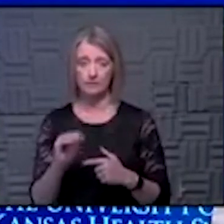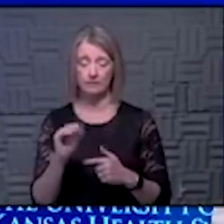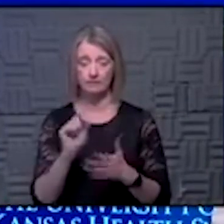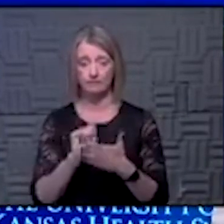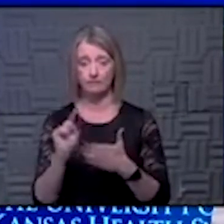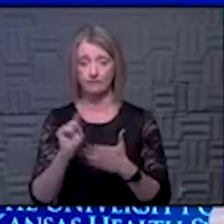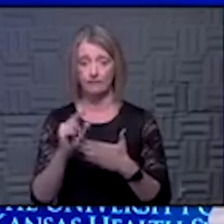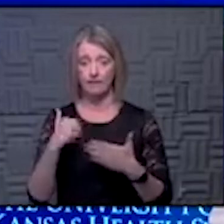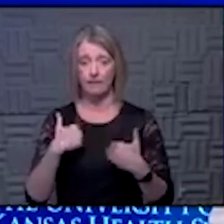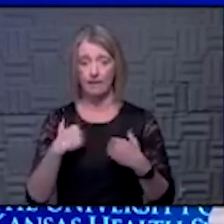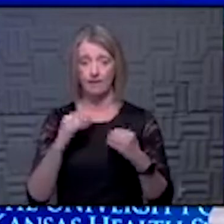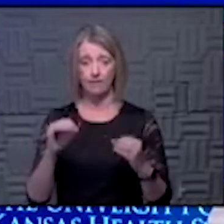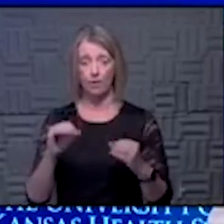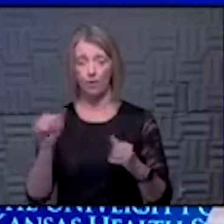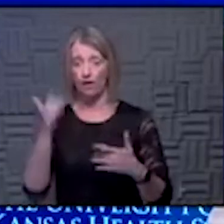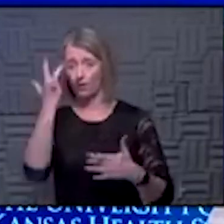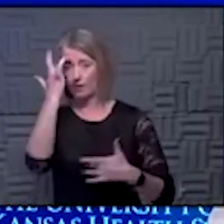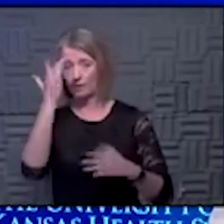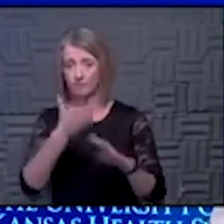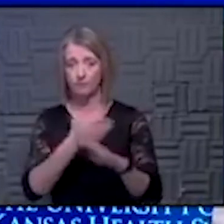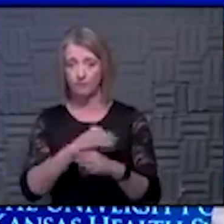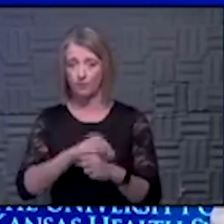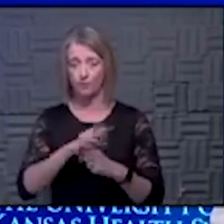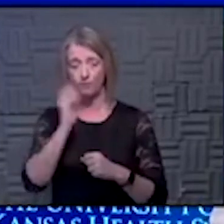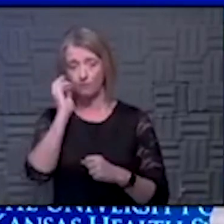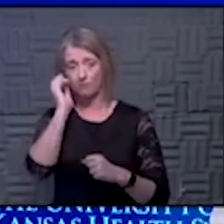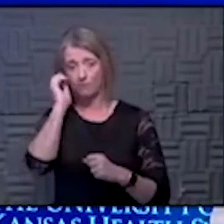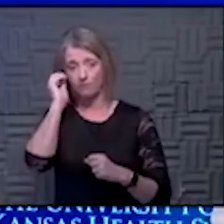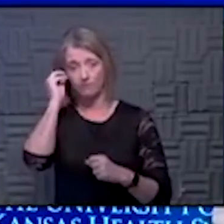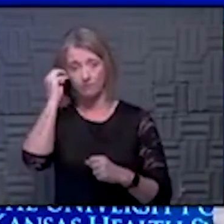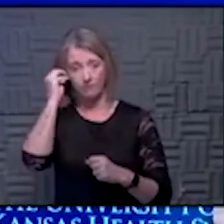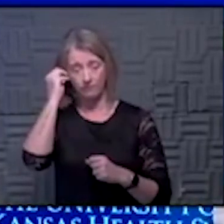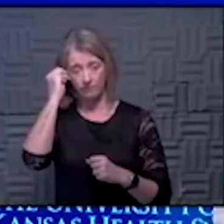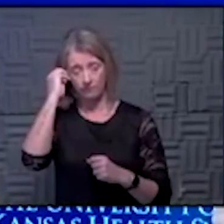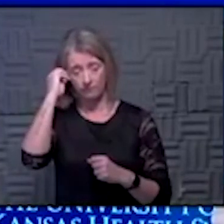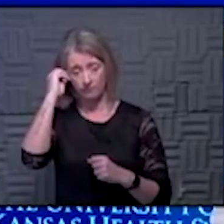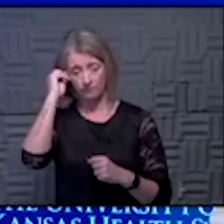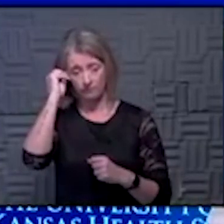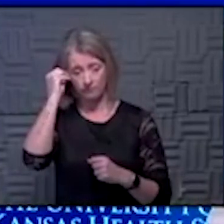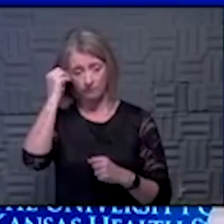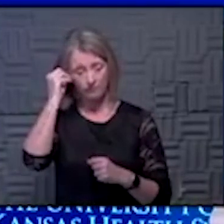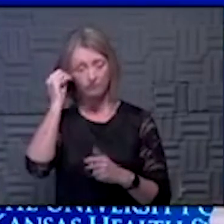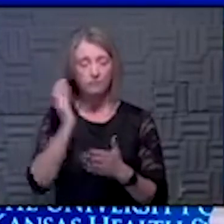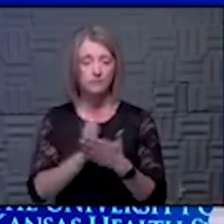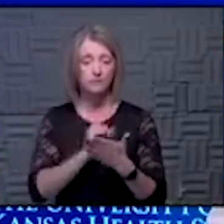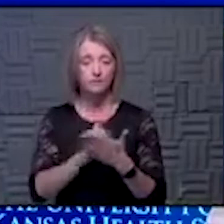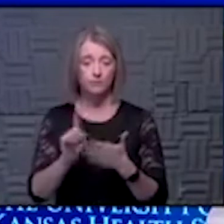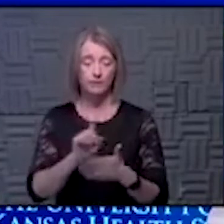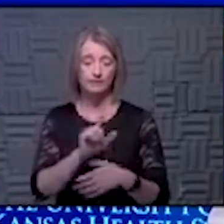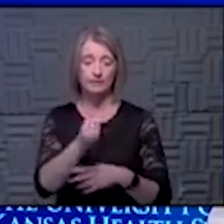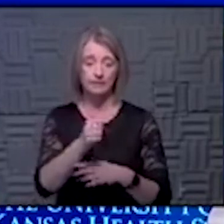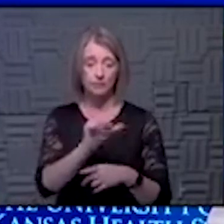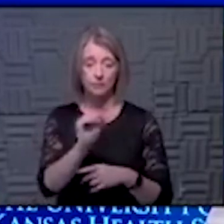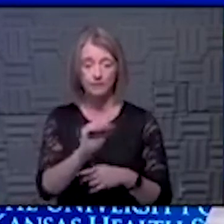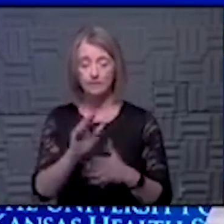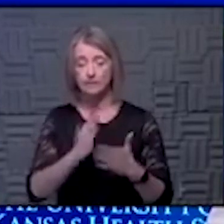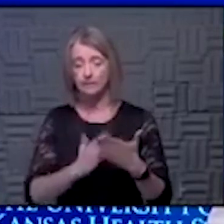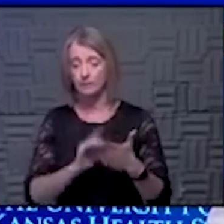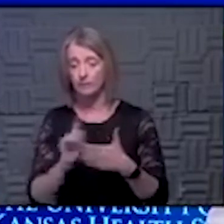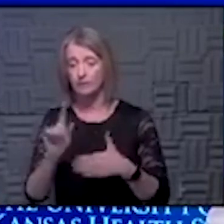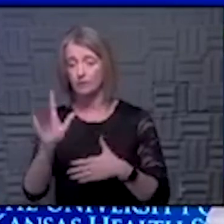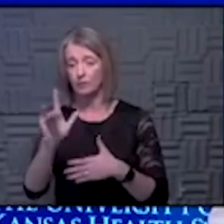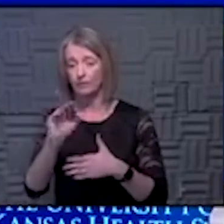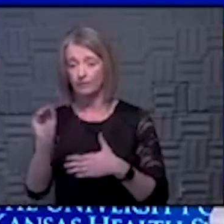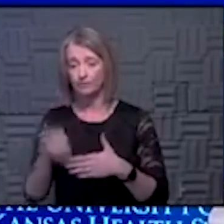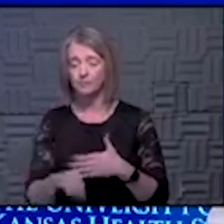given week have no comorbid conditions. So some weeks that's 10, some weeks it's 25%, but we're in that range. So,